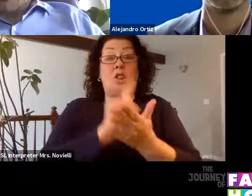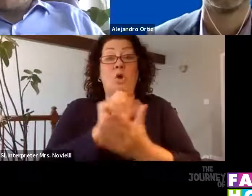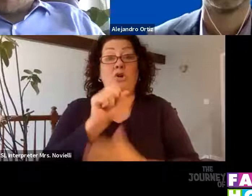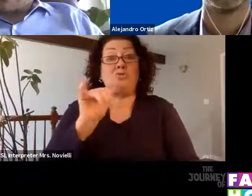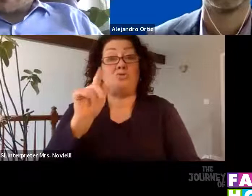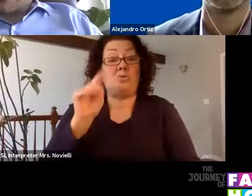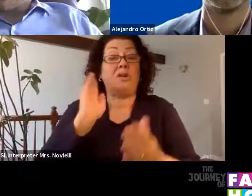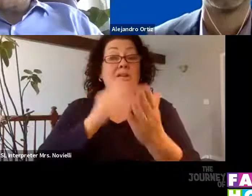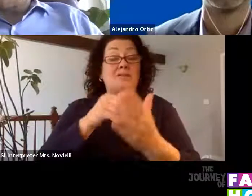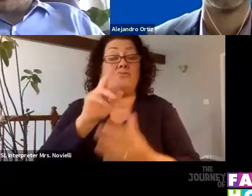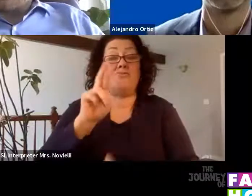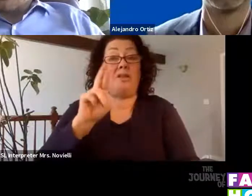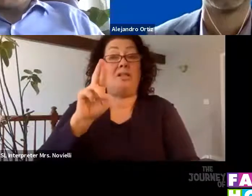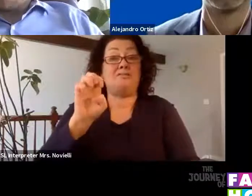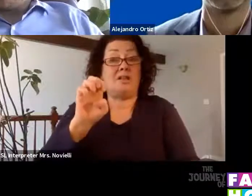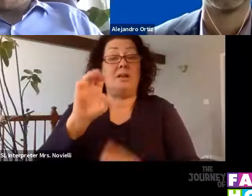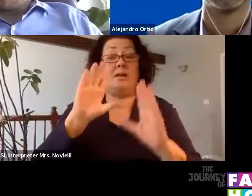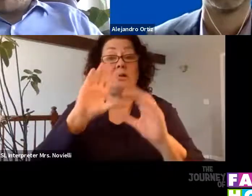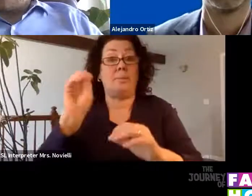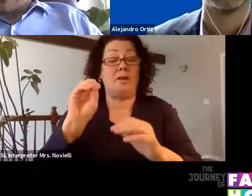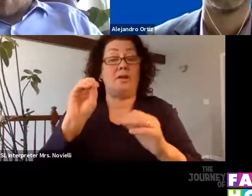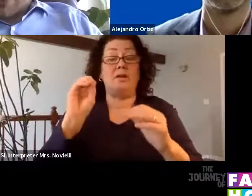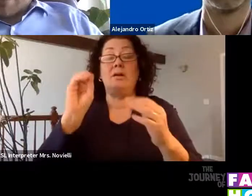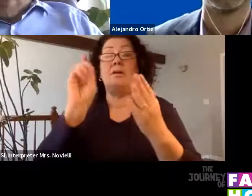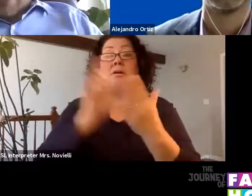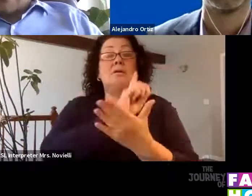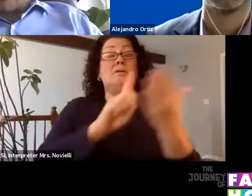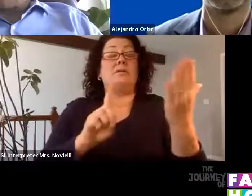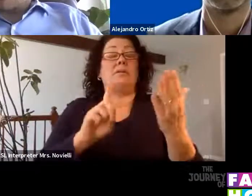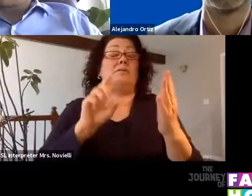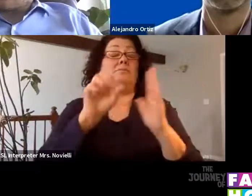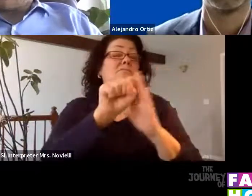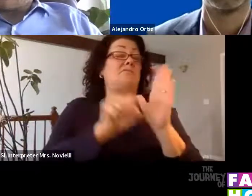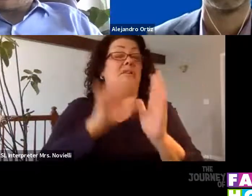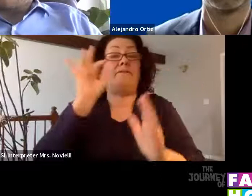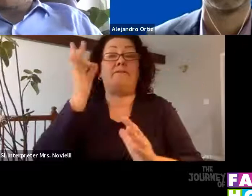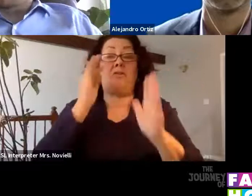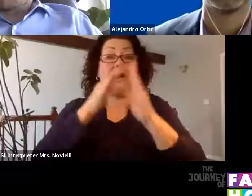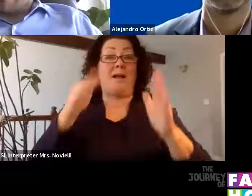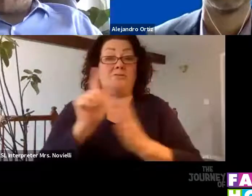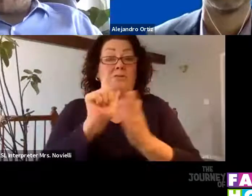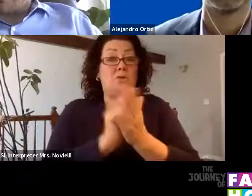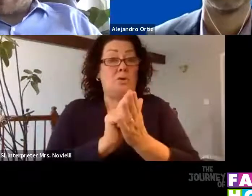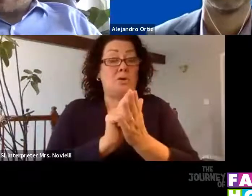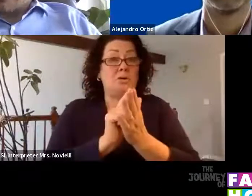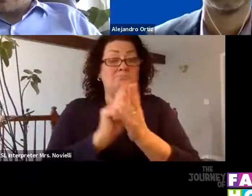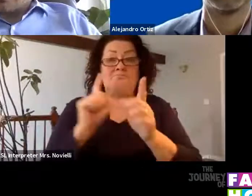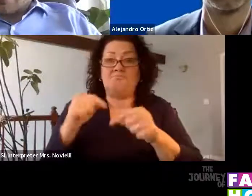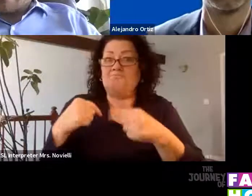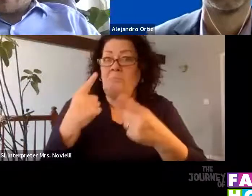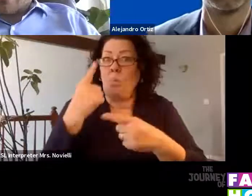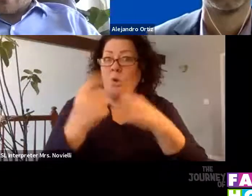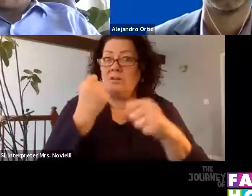companies for violating city, state, and federal fair housing laws. And this was based on a year-long effort